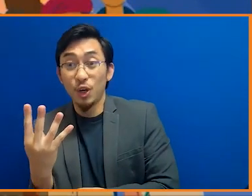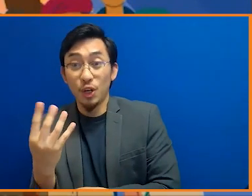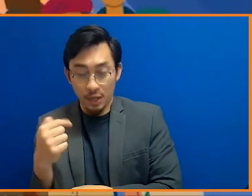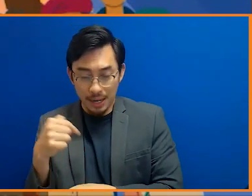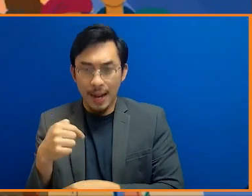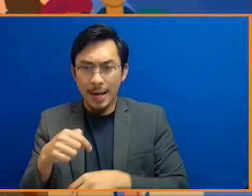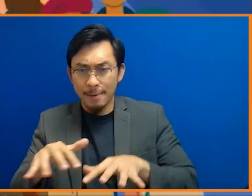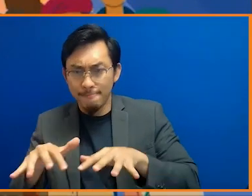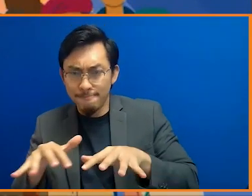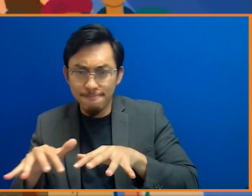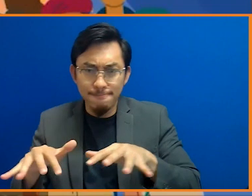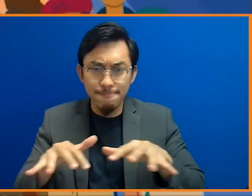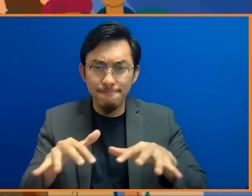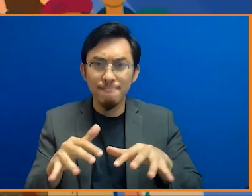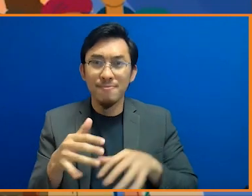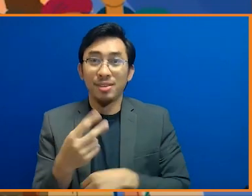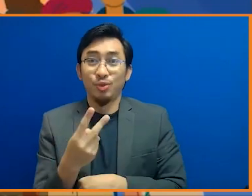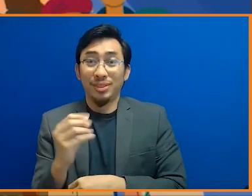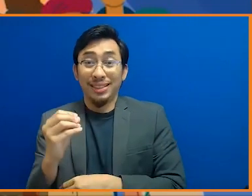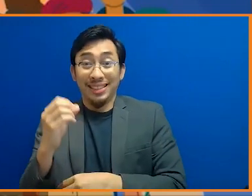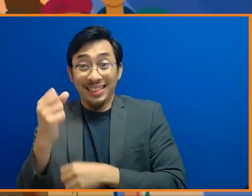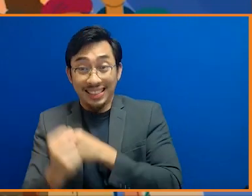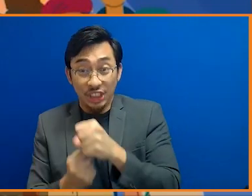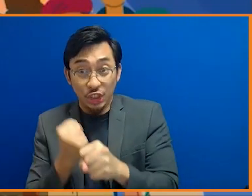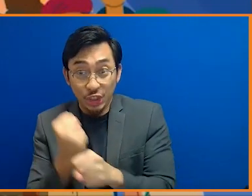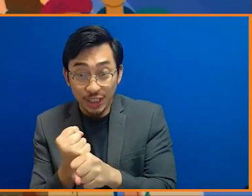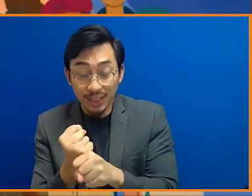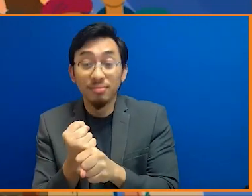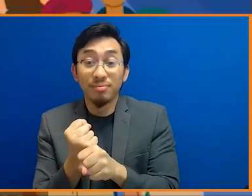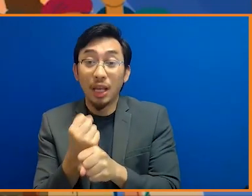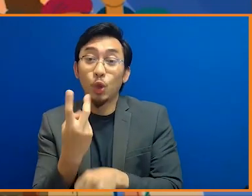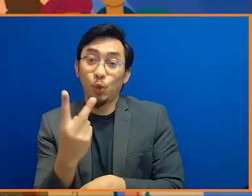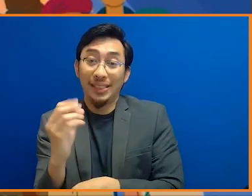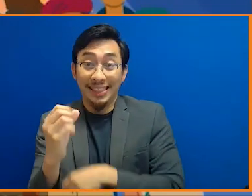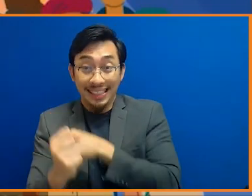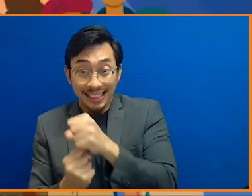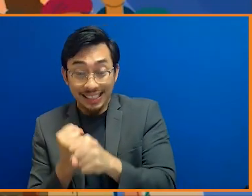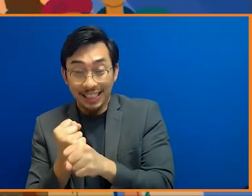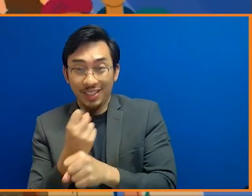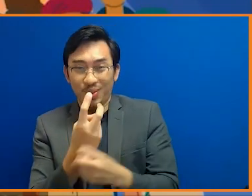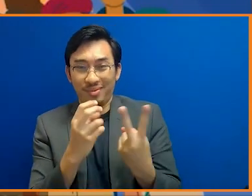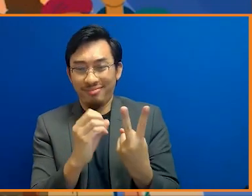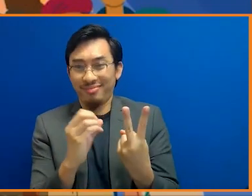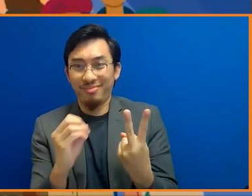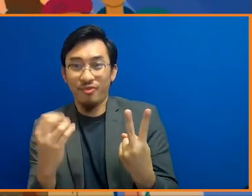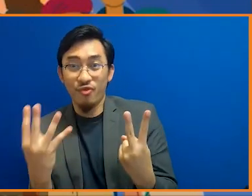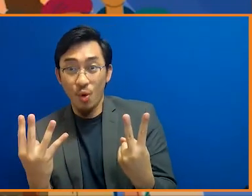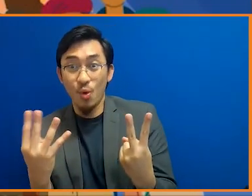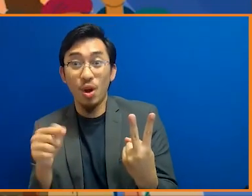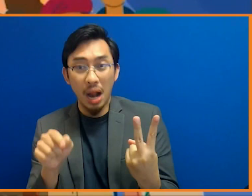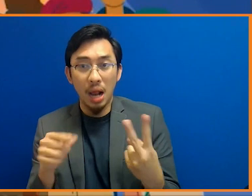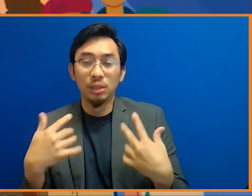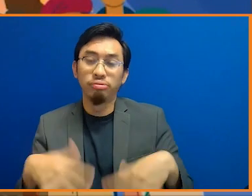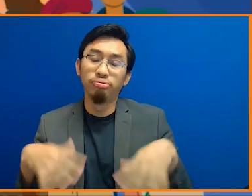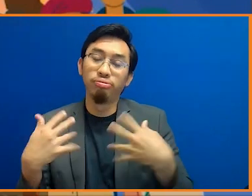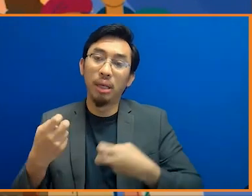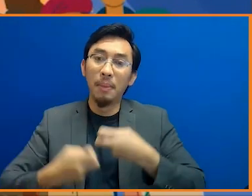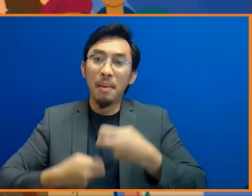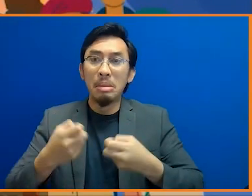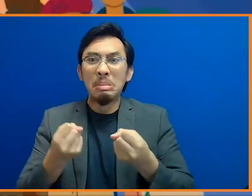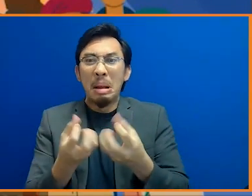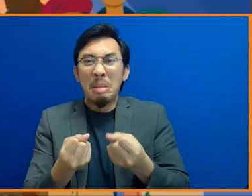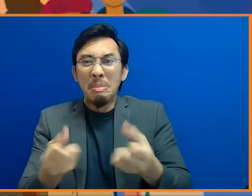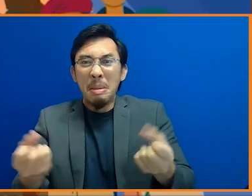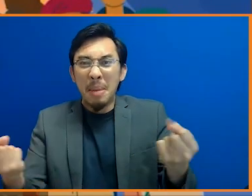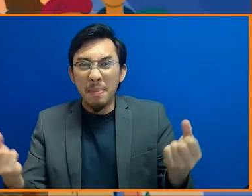we will commemorate the 2 decades of the 2004 Indian Ocean tsunami. It caused